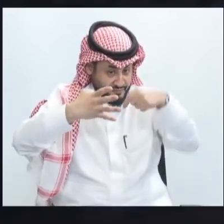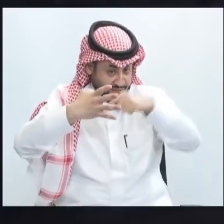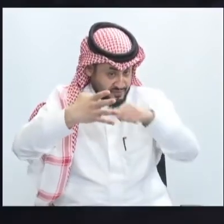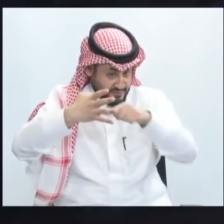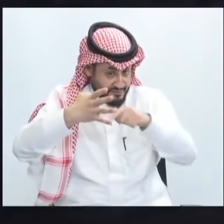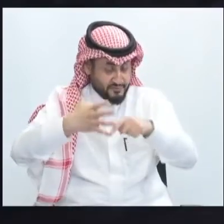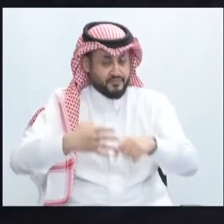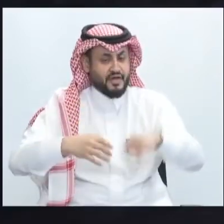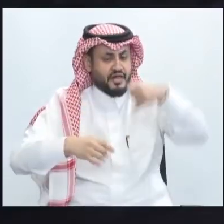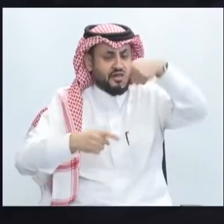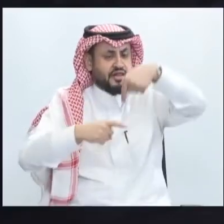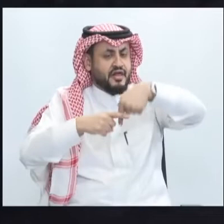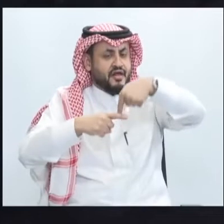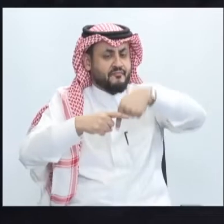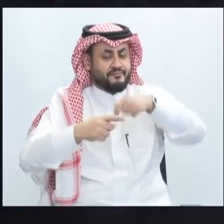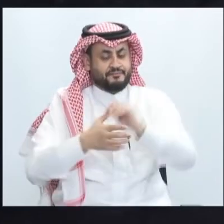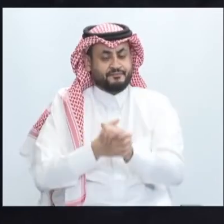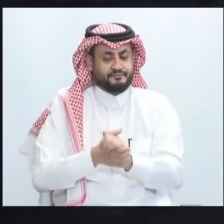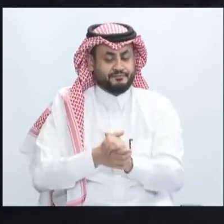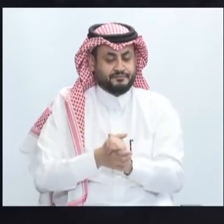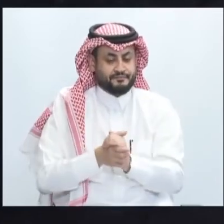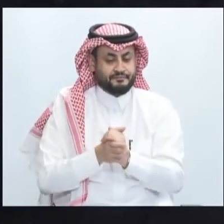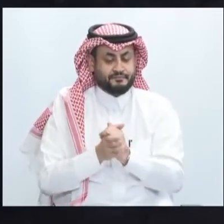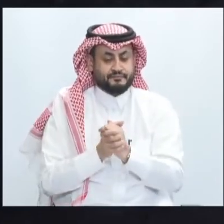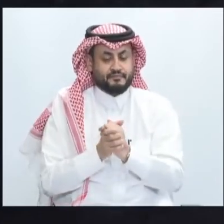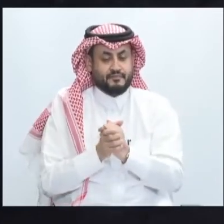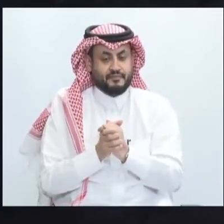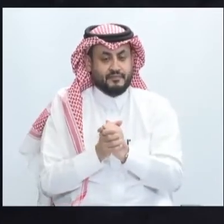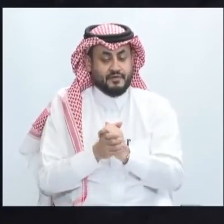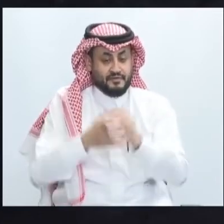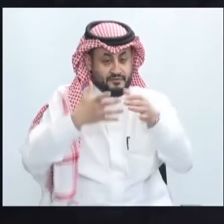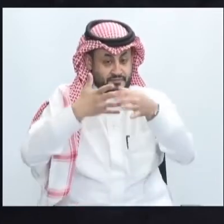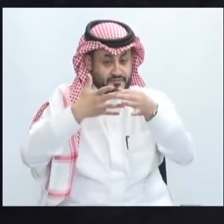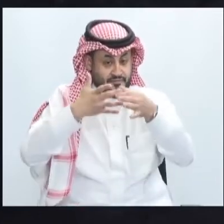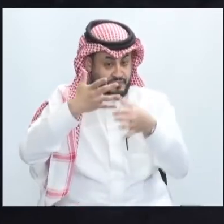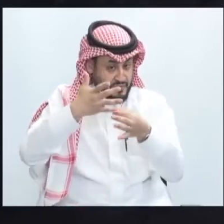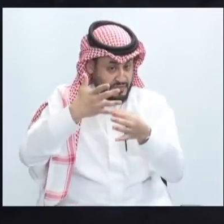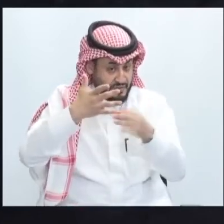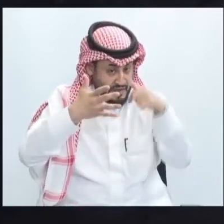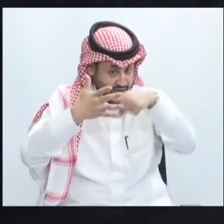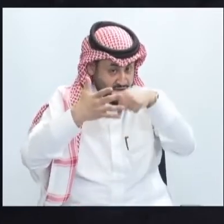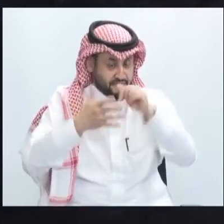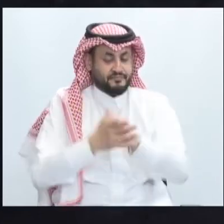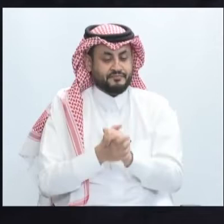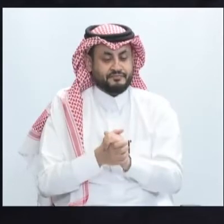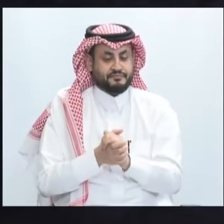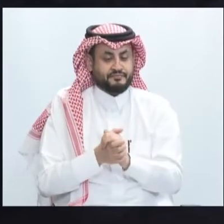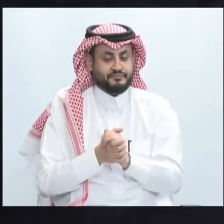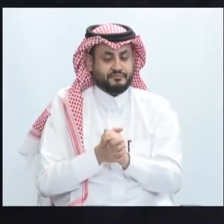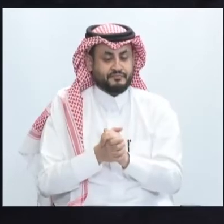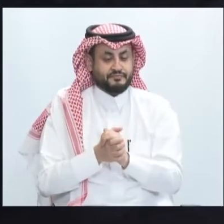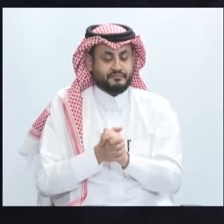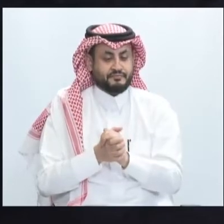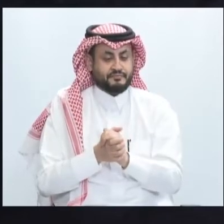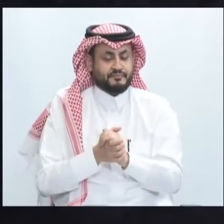Because they start from number two to number four. From two up to number four. So